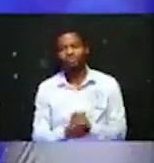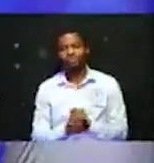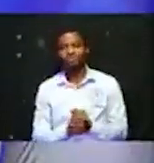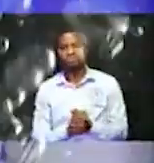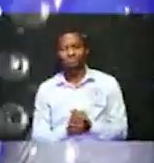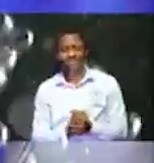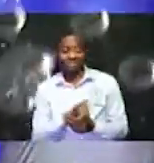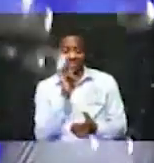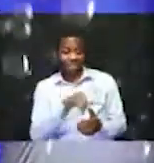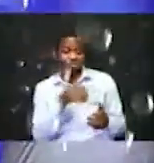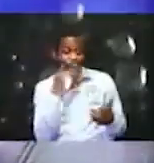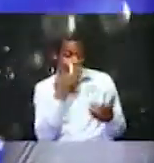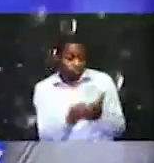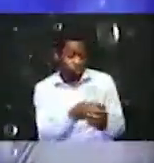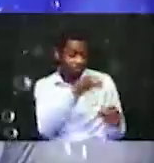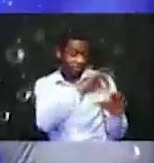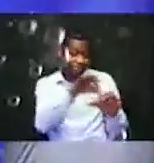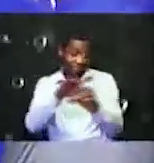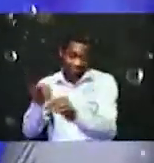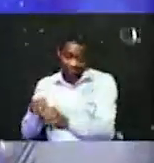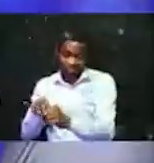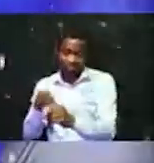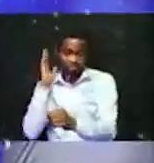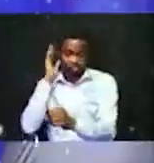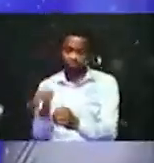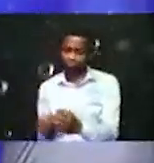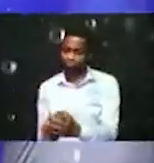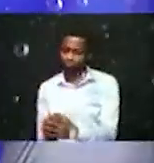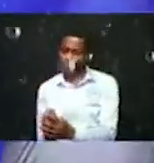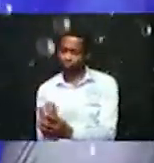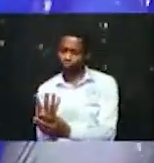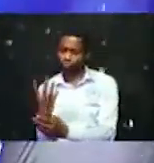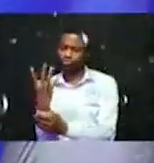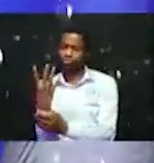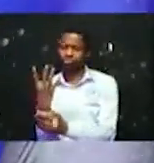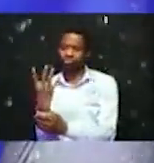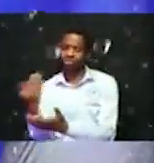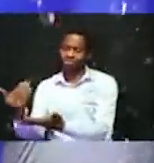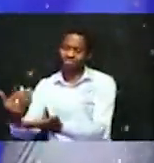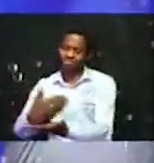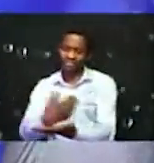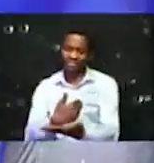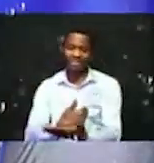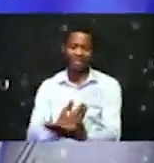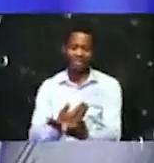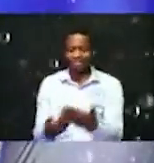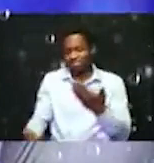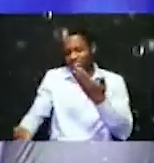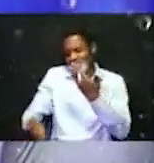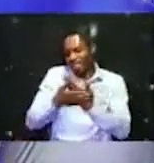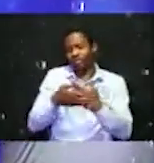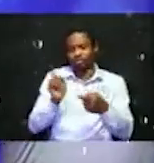good that you have sown, you will reap it and it will rub on your name. Na sa papa no wankasa obetwa na beka wudin ho.